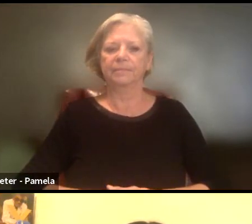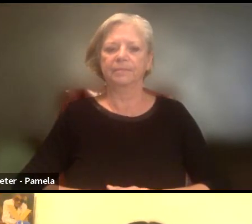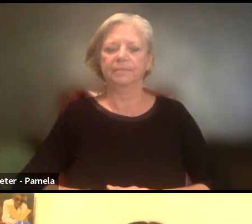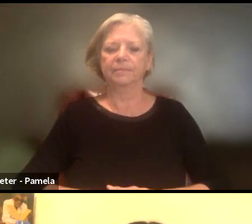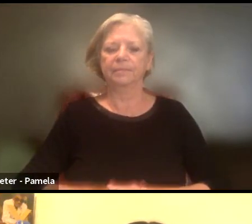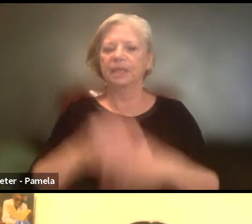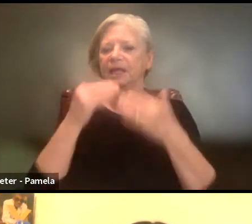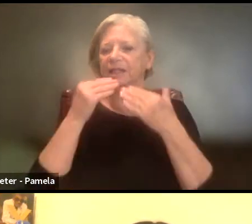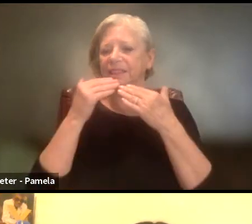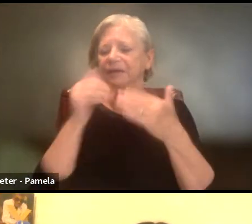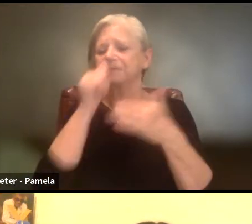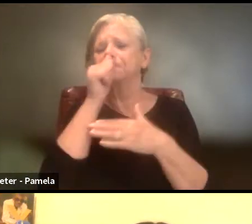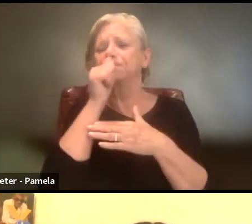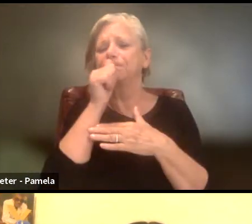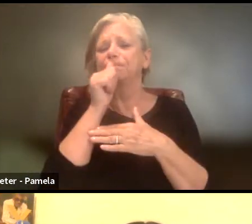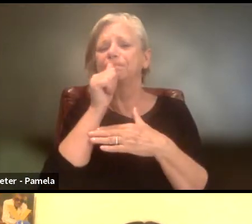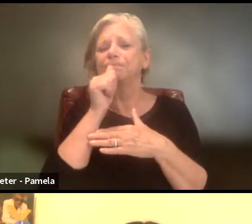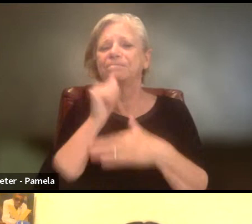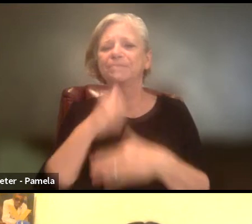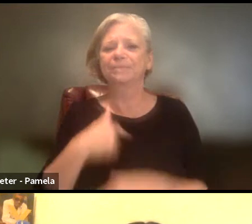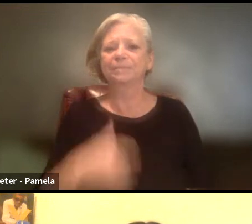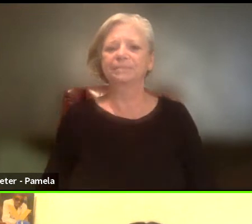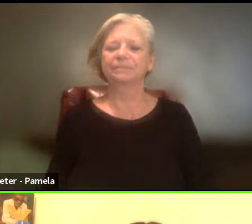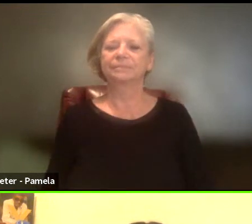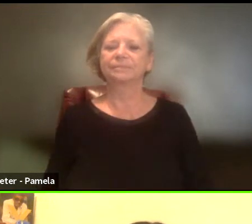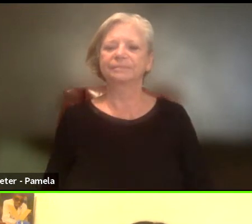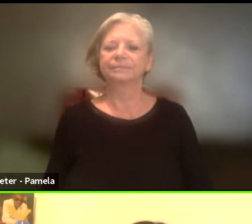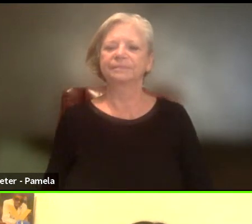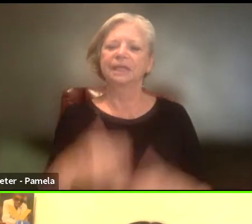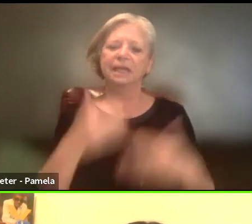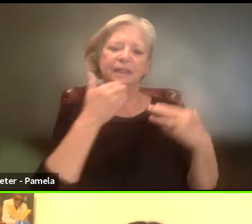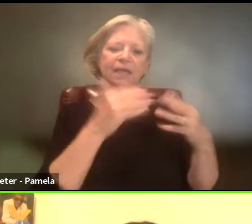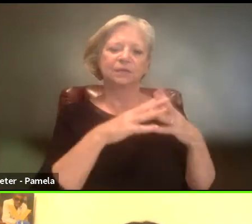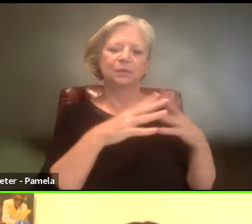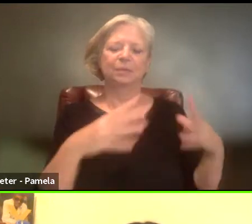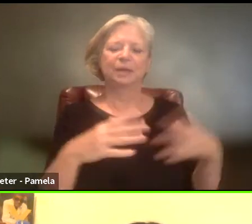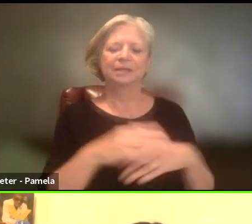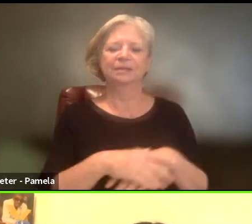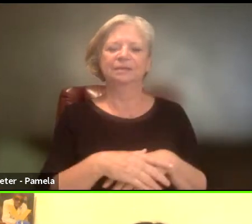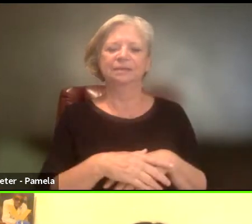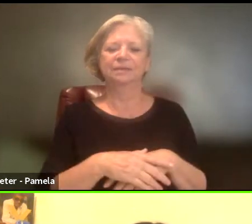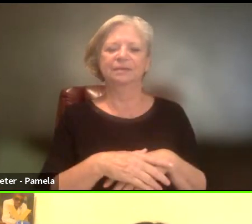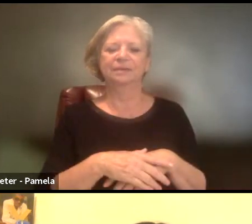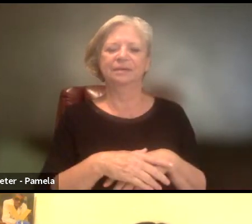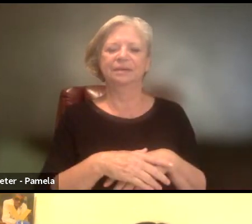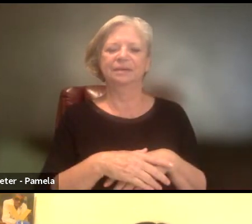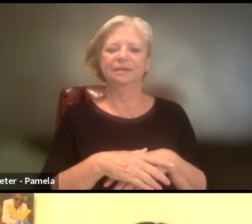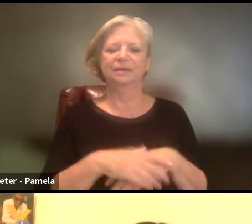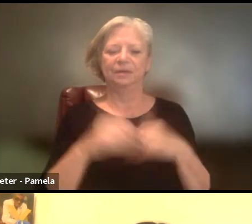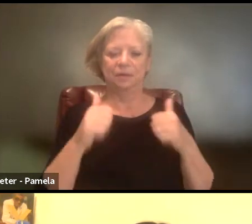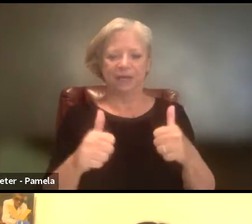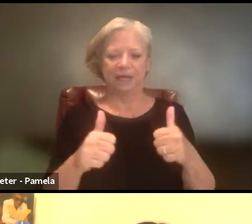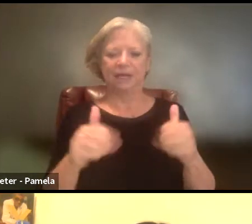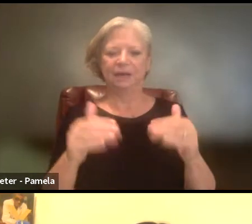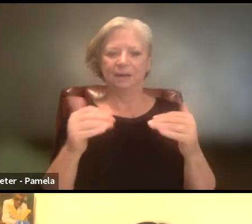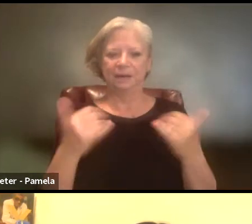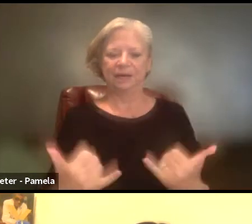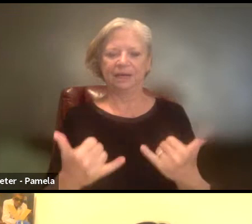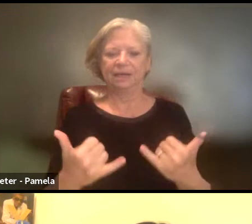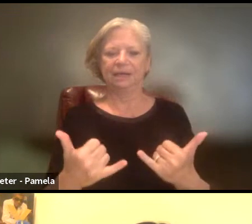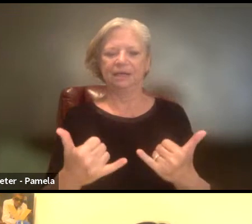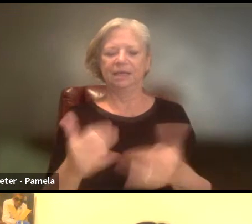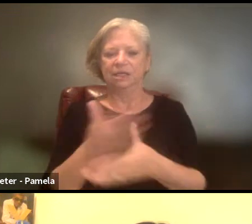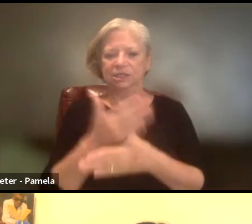Thank you all, you're bearing with me. No, thank you so Here much. Here we go. And share